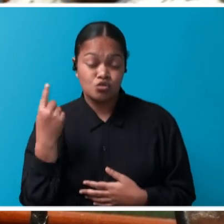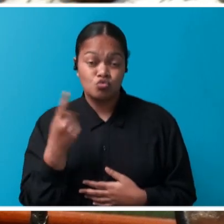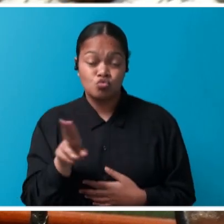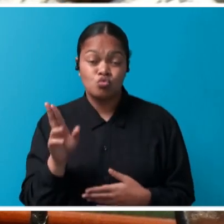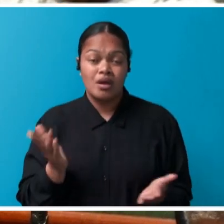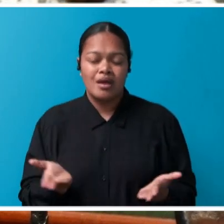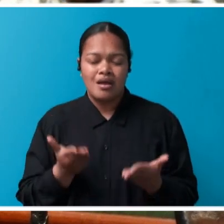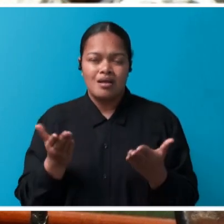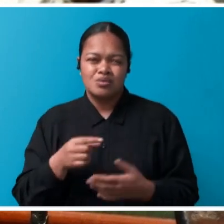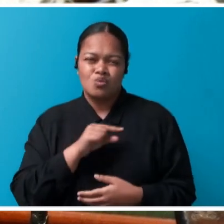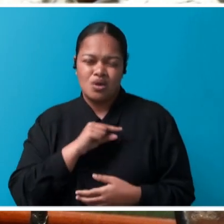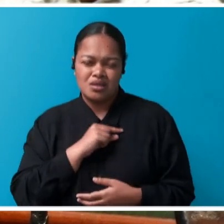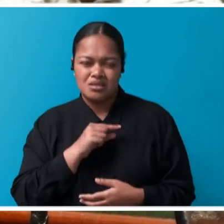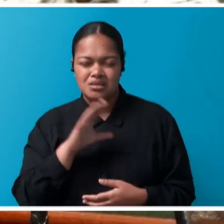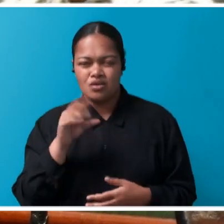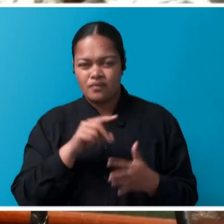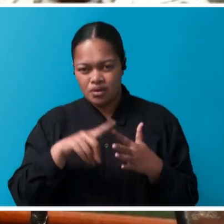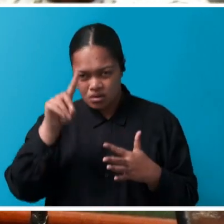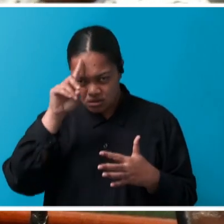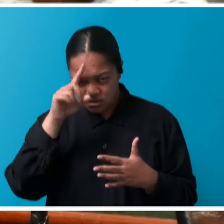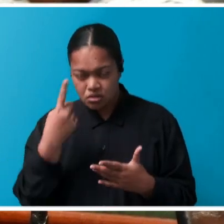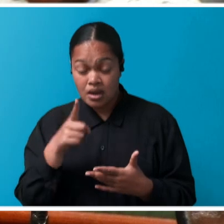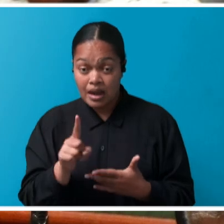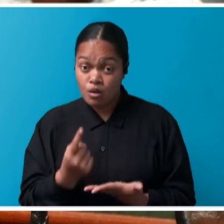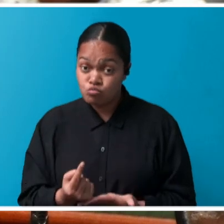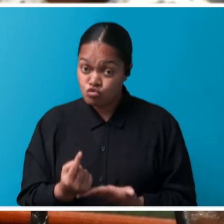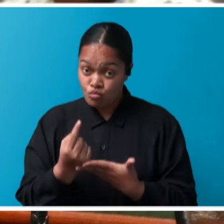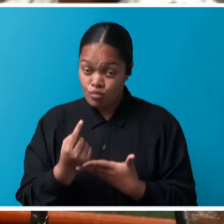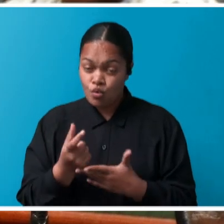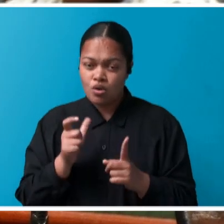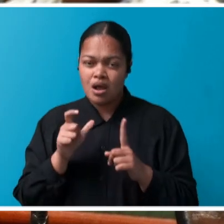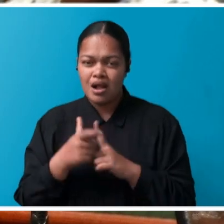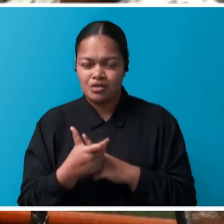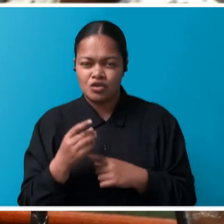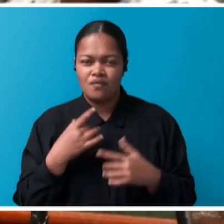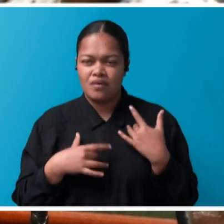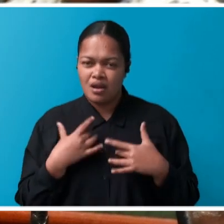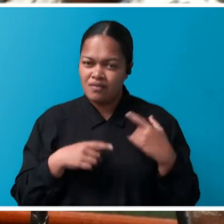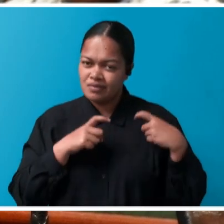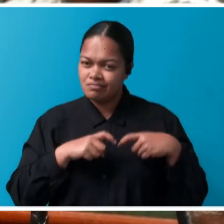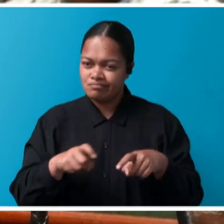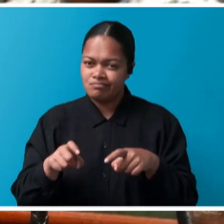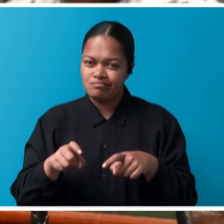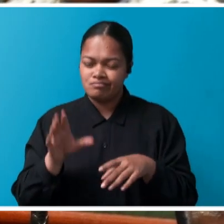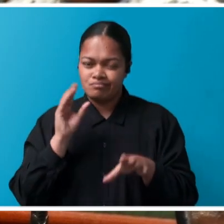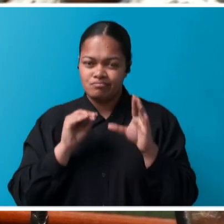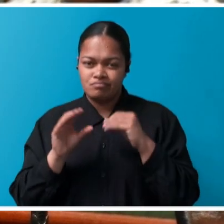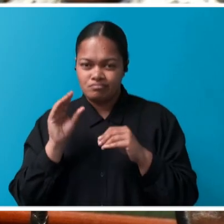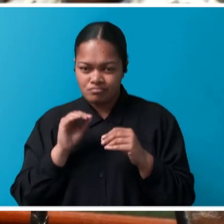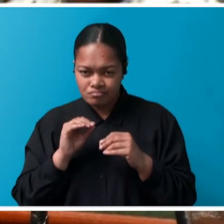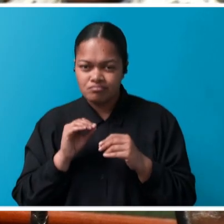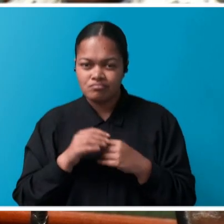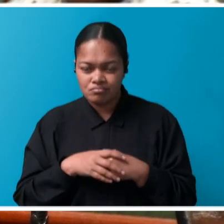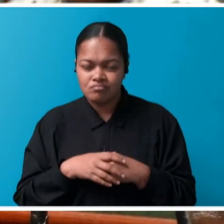the quality of education and promote a culture of lifelong learning, hiring and training